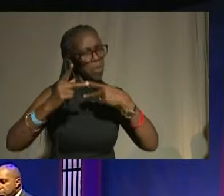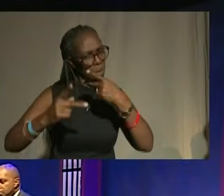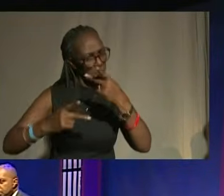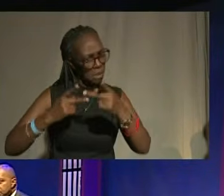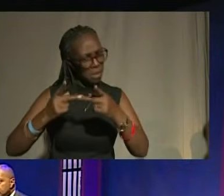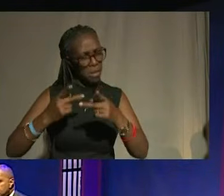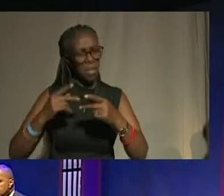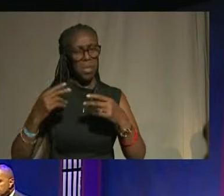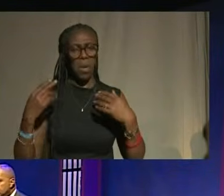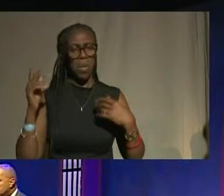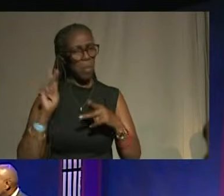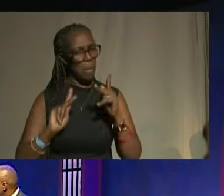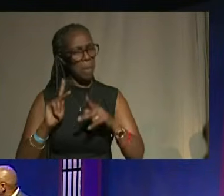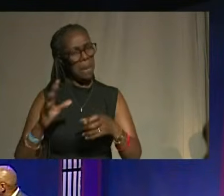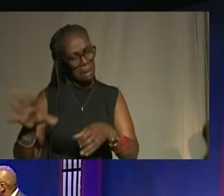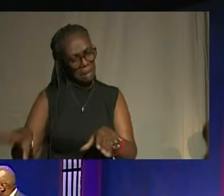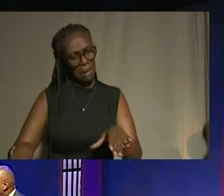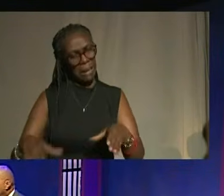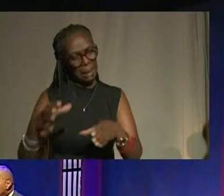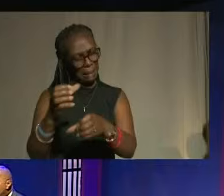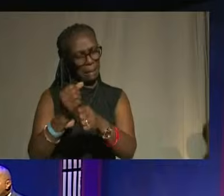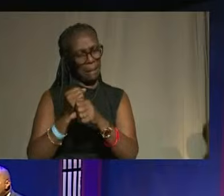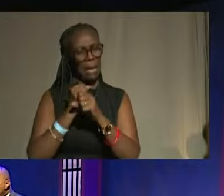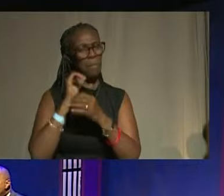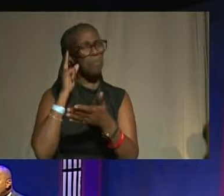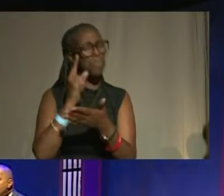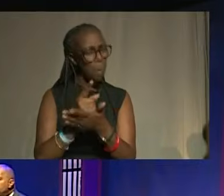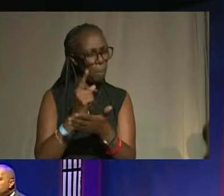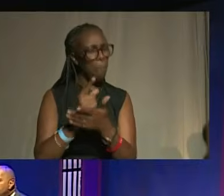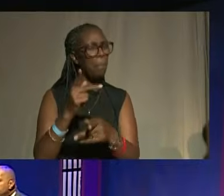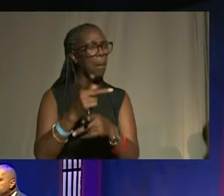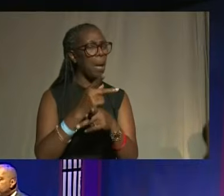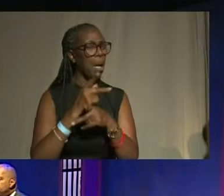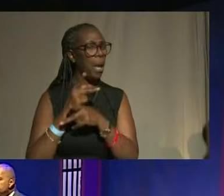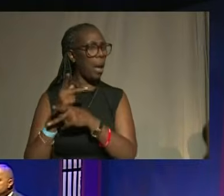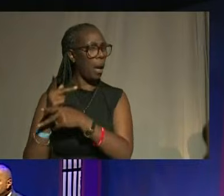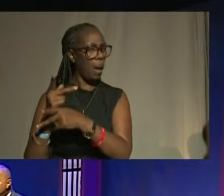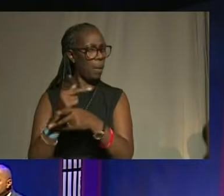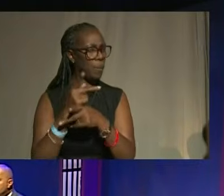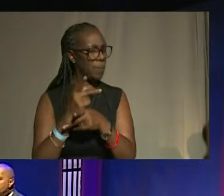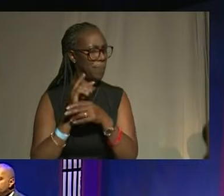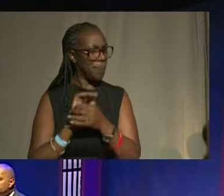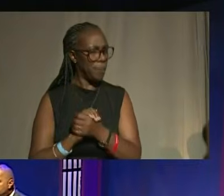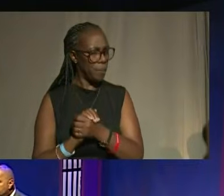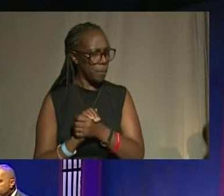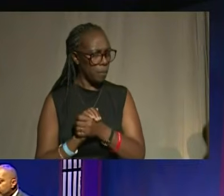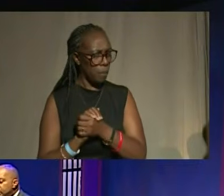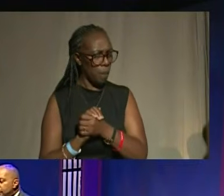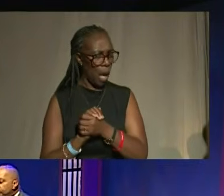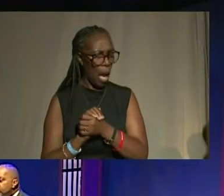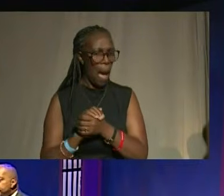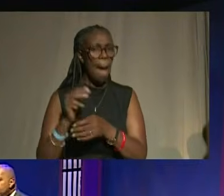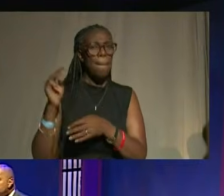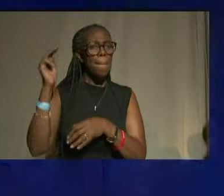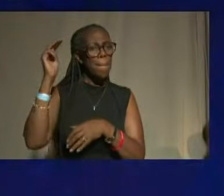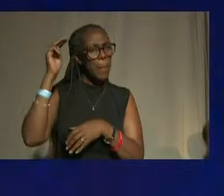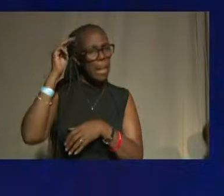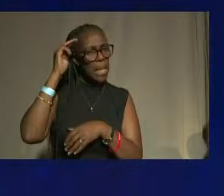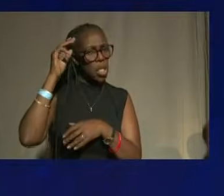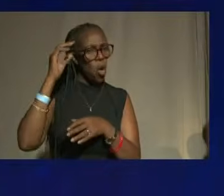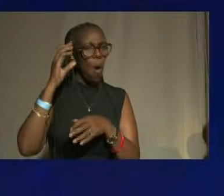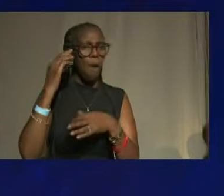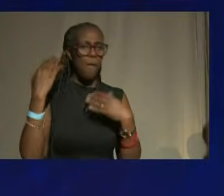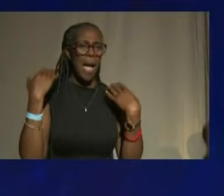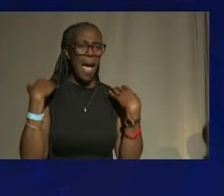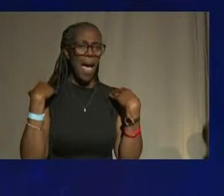care? Team PNP, you go first. You know, I really wanted the Minister of Health to focus on these issues,